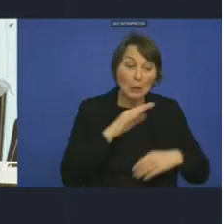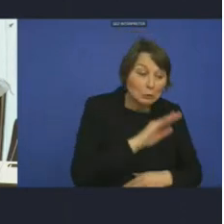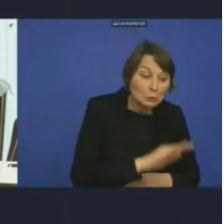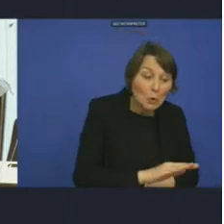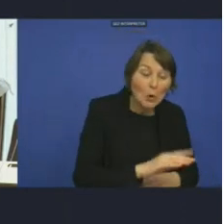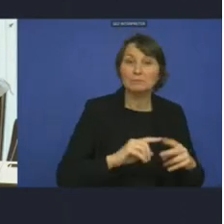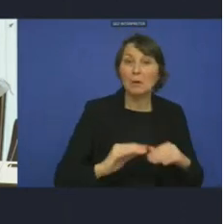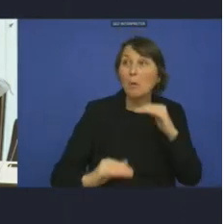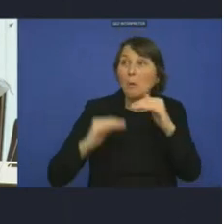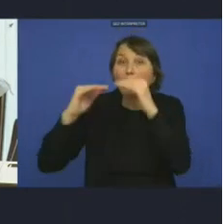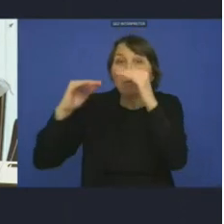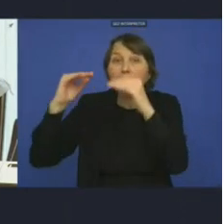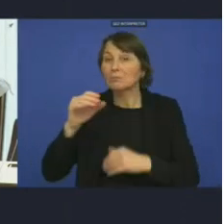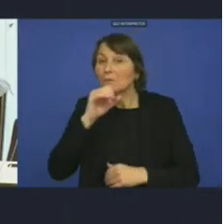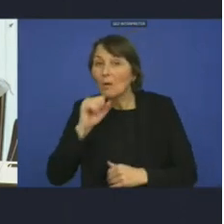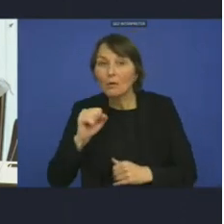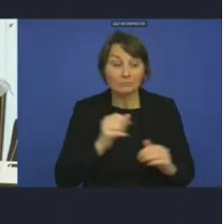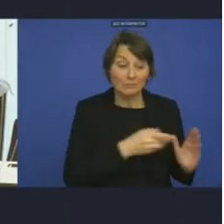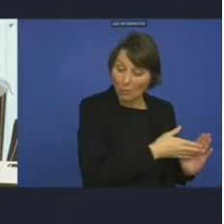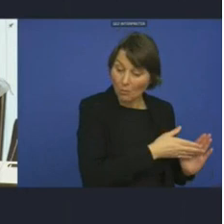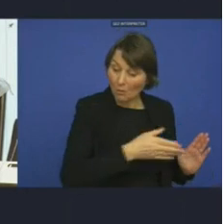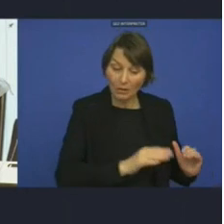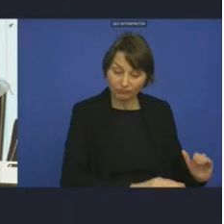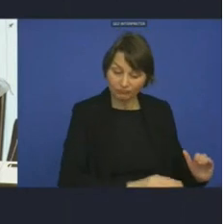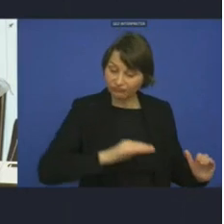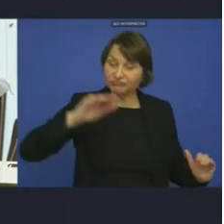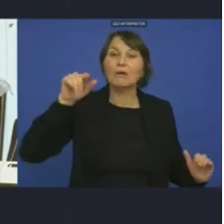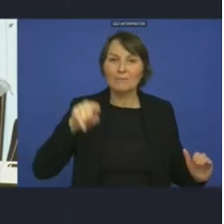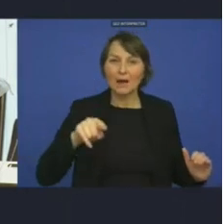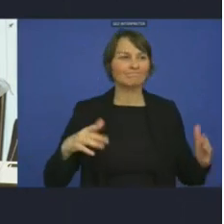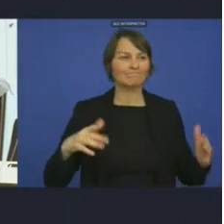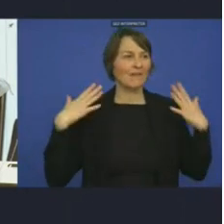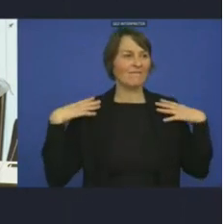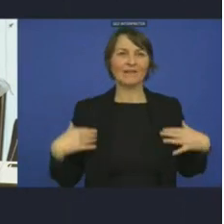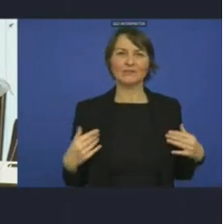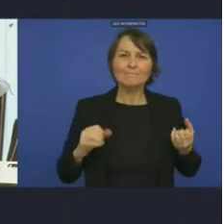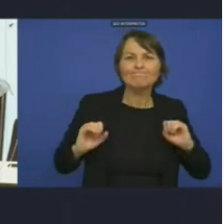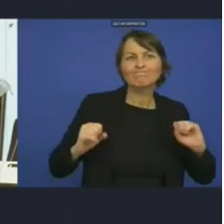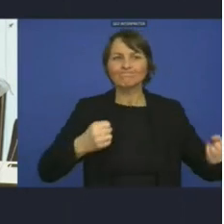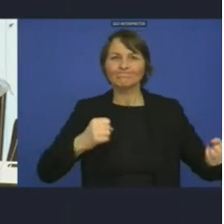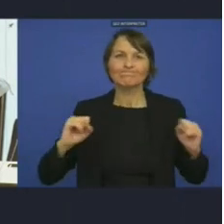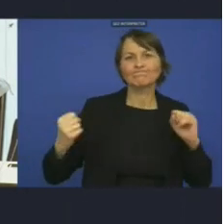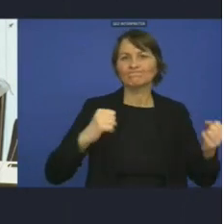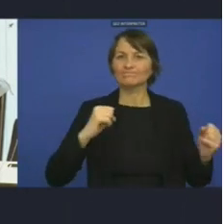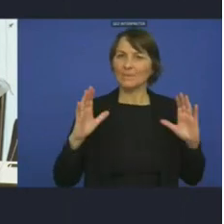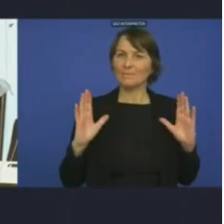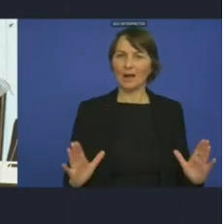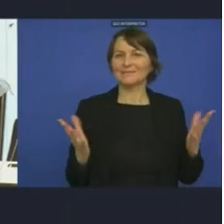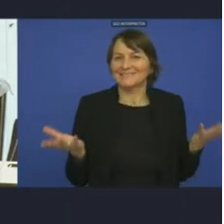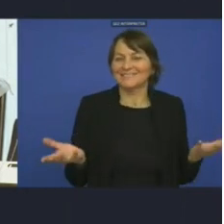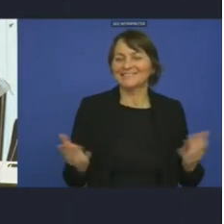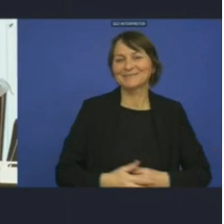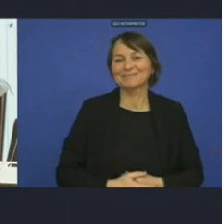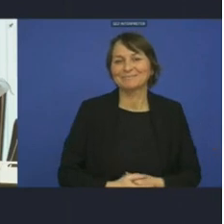all need to do physical activity, and they have different needs, so that can cater for that.